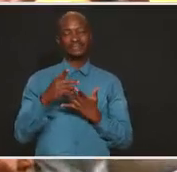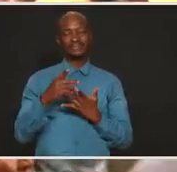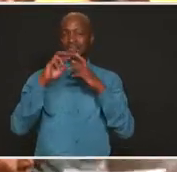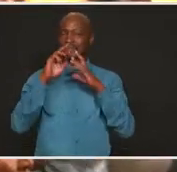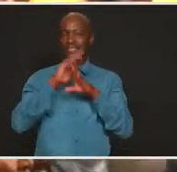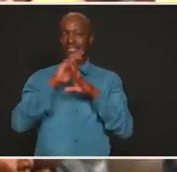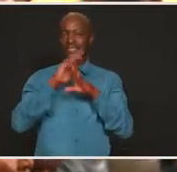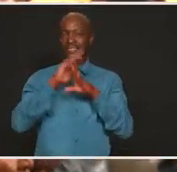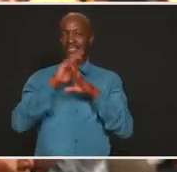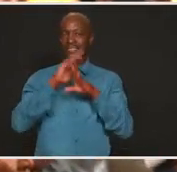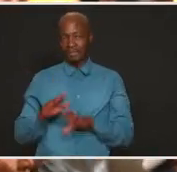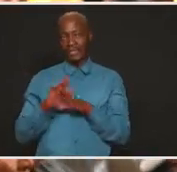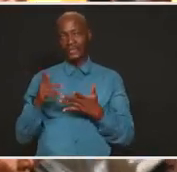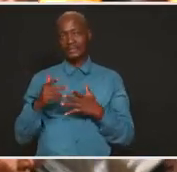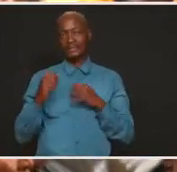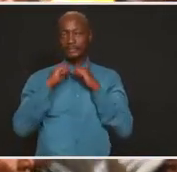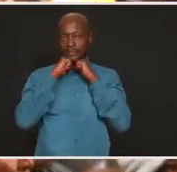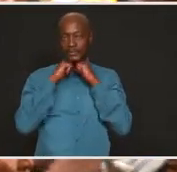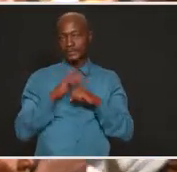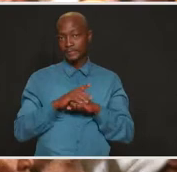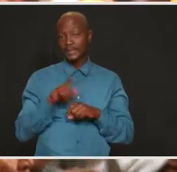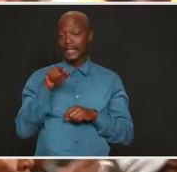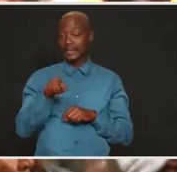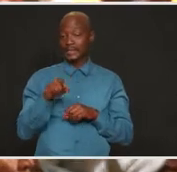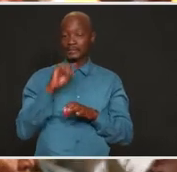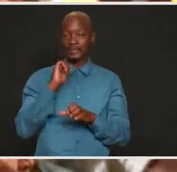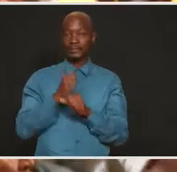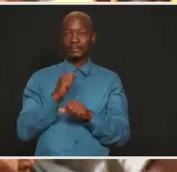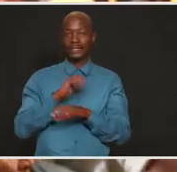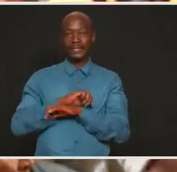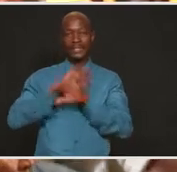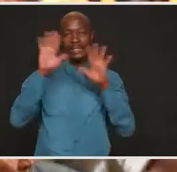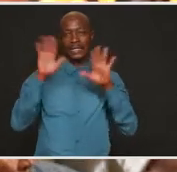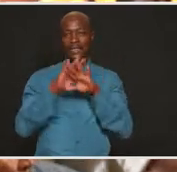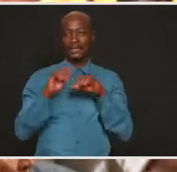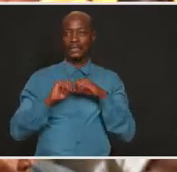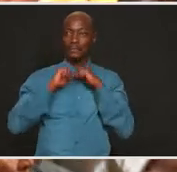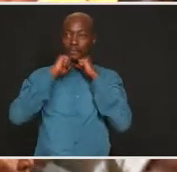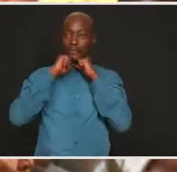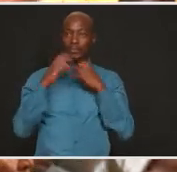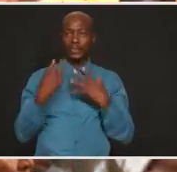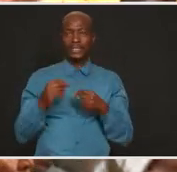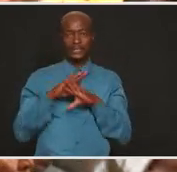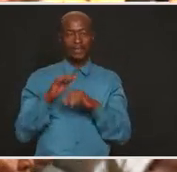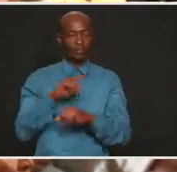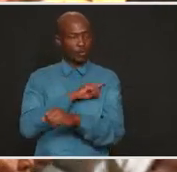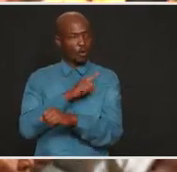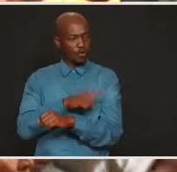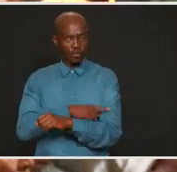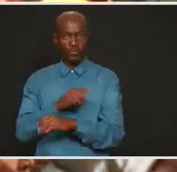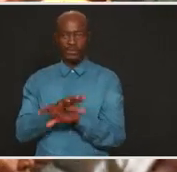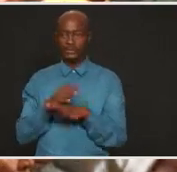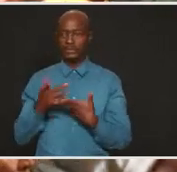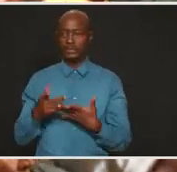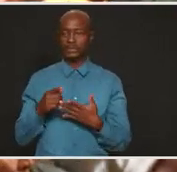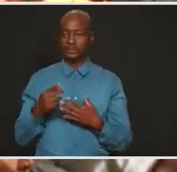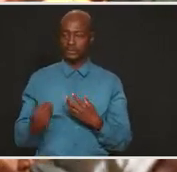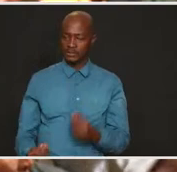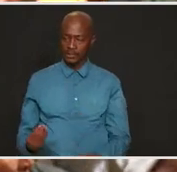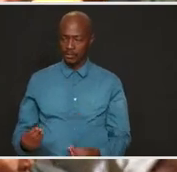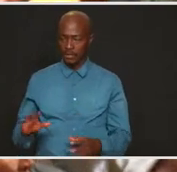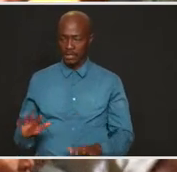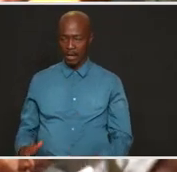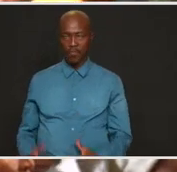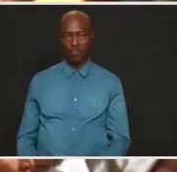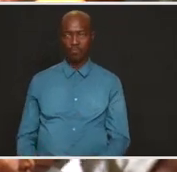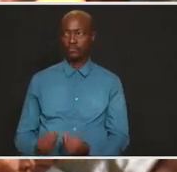parents it must be made clear that this in this billable that parents have the authority to choose what the children ought to be taught and